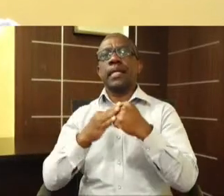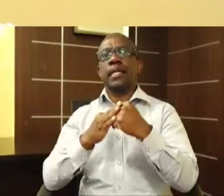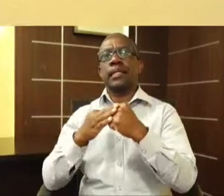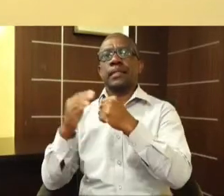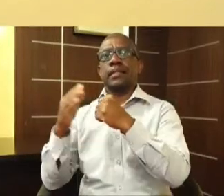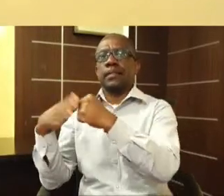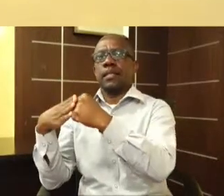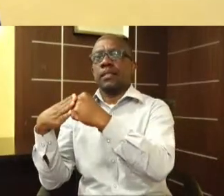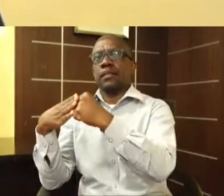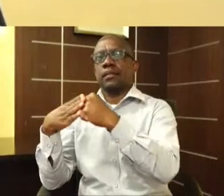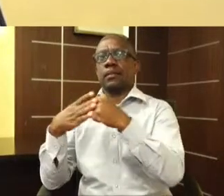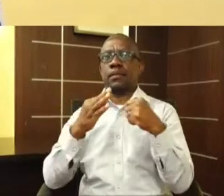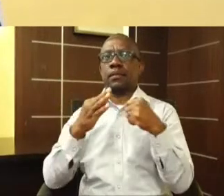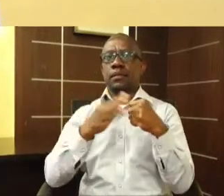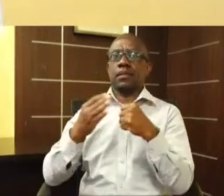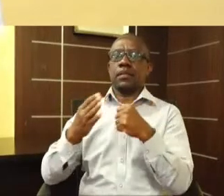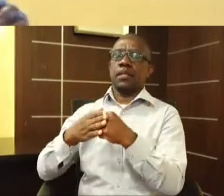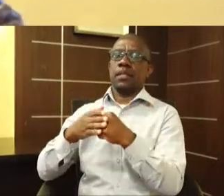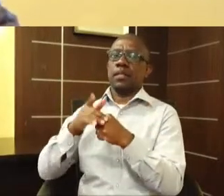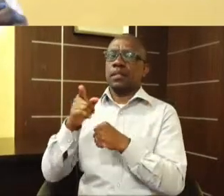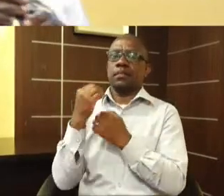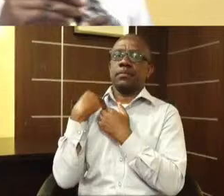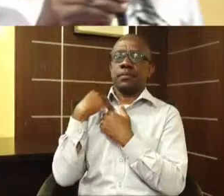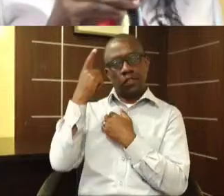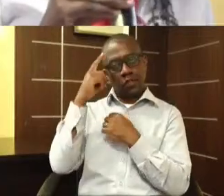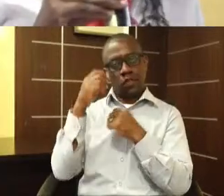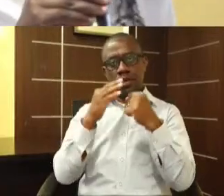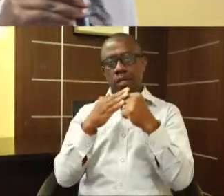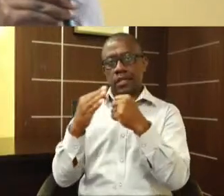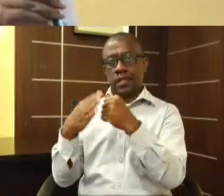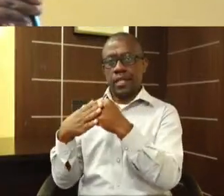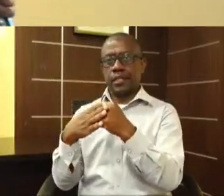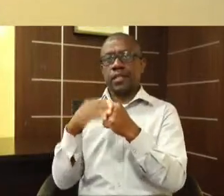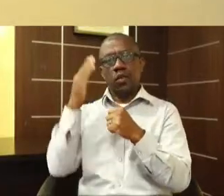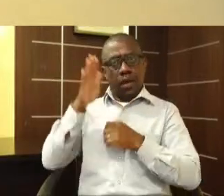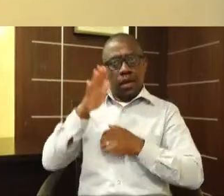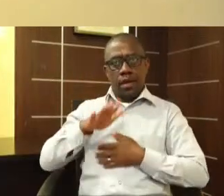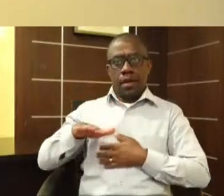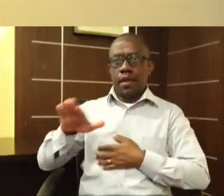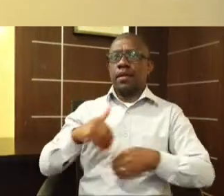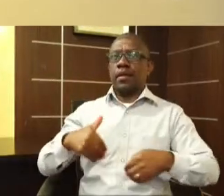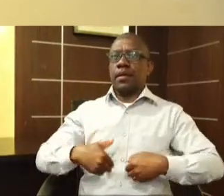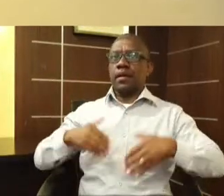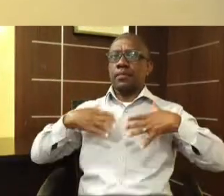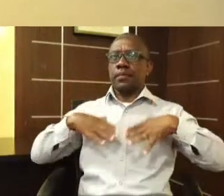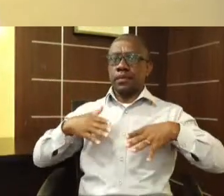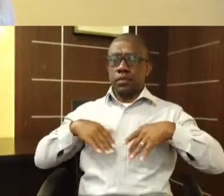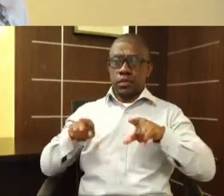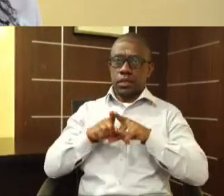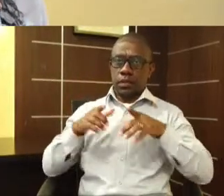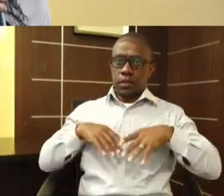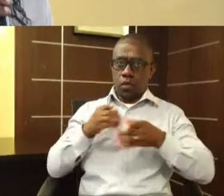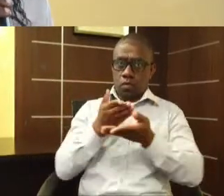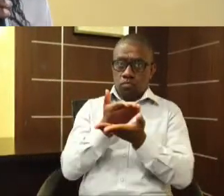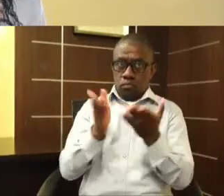Yes, she's responsible for commitment number 8 and 9 when it comes to young people, and other people seated here are also members of